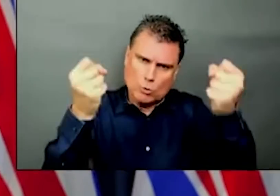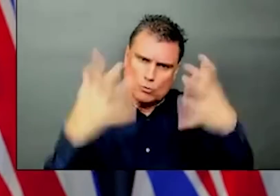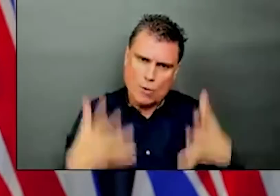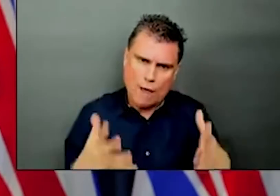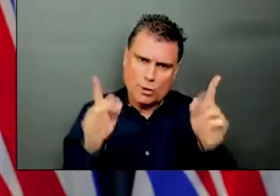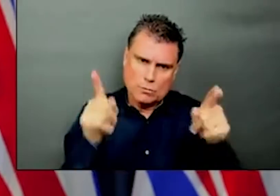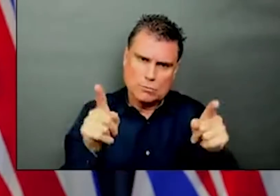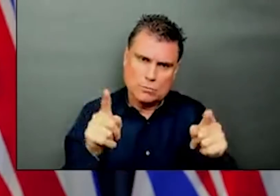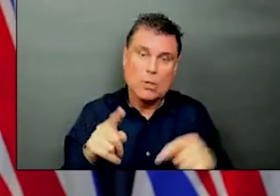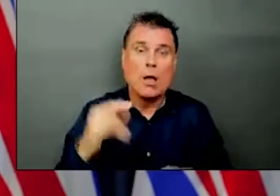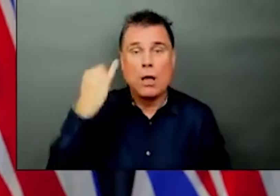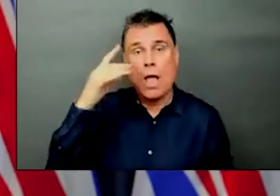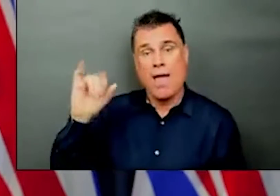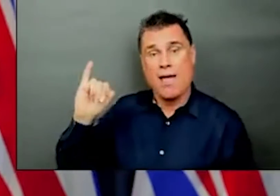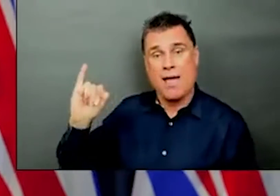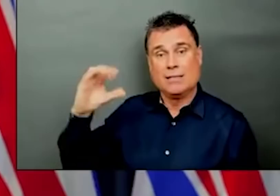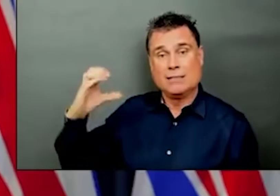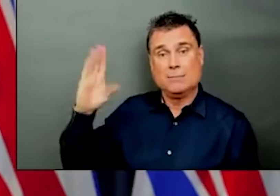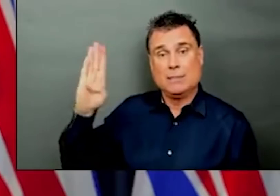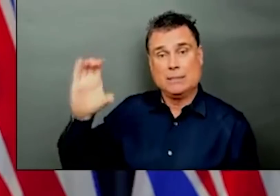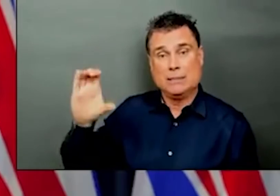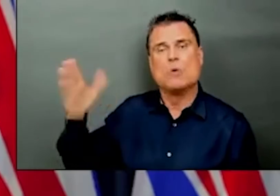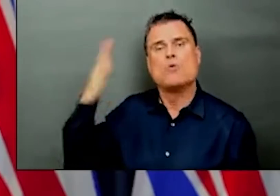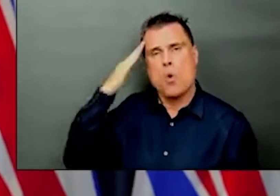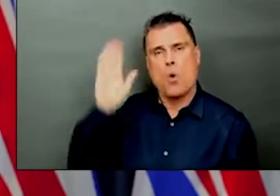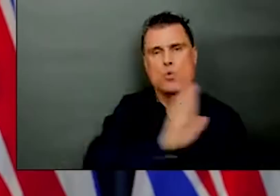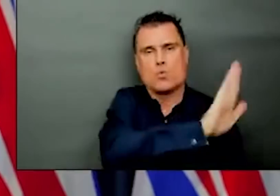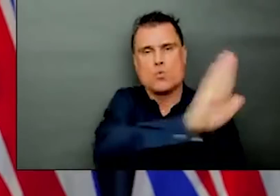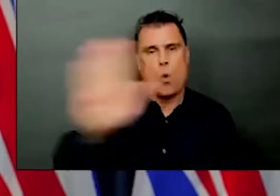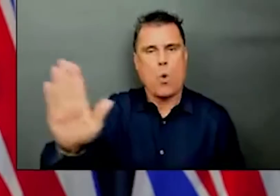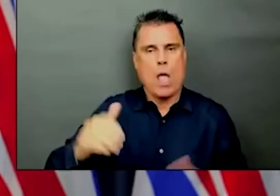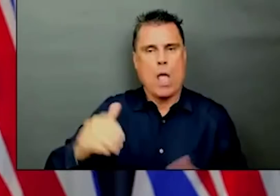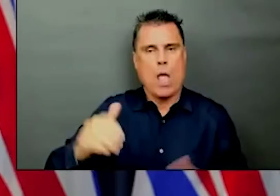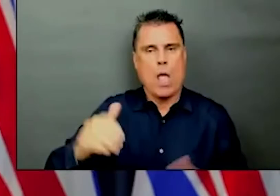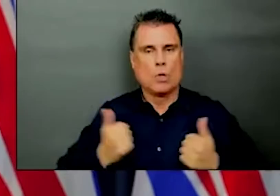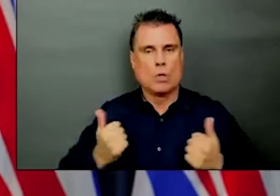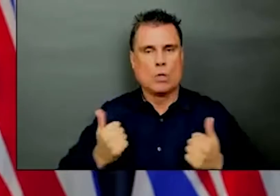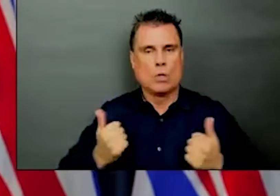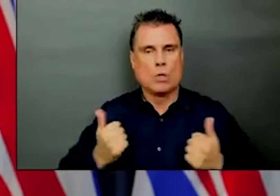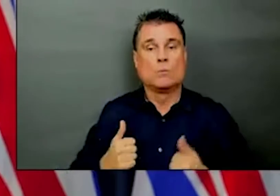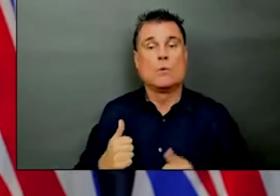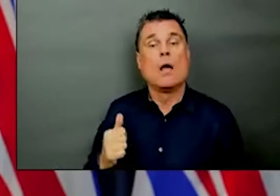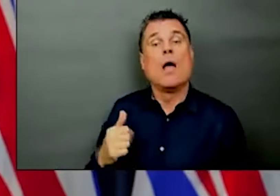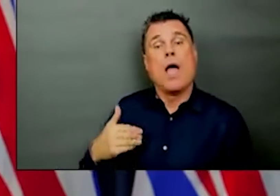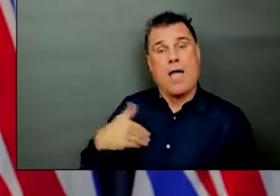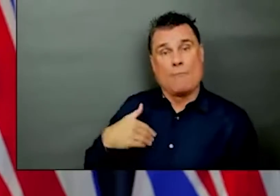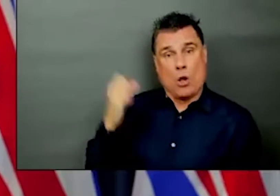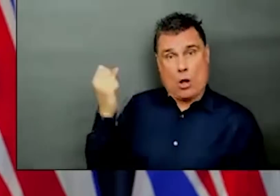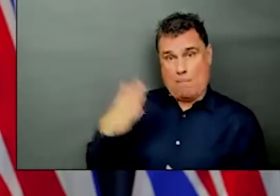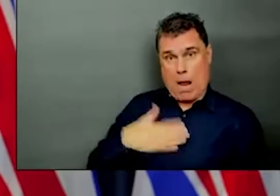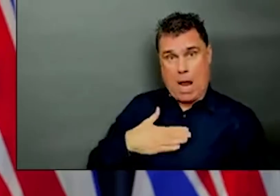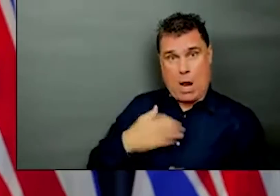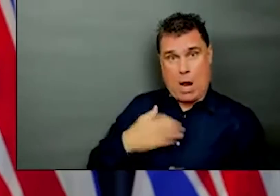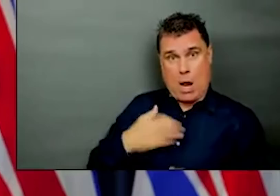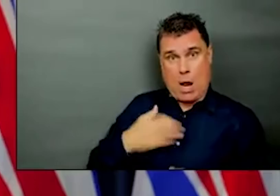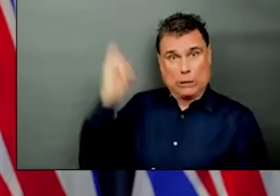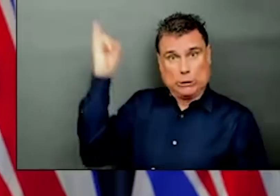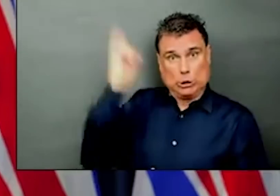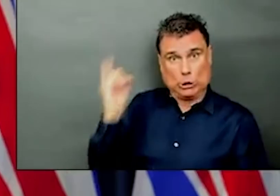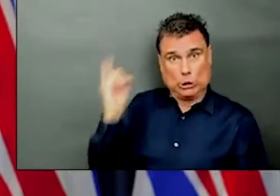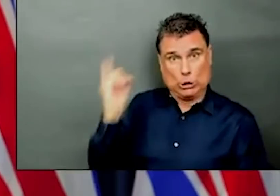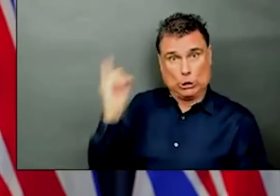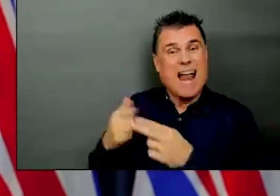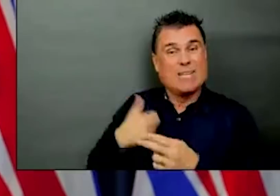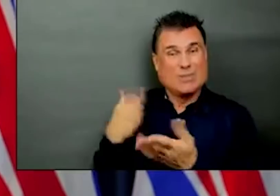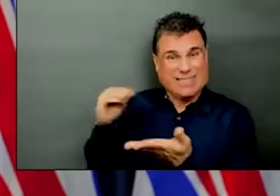on when it's time to renew, and there's constant engagement between company and client. With respect to what the future holds, we